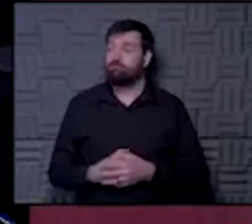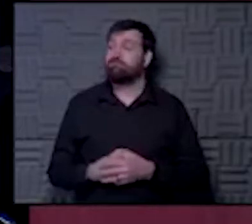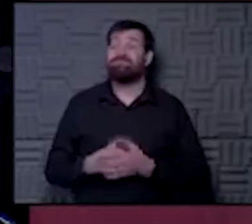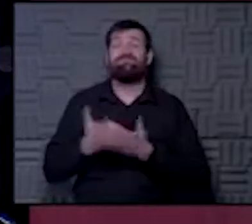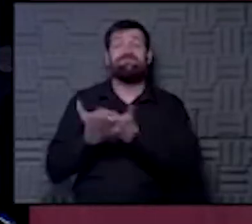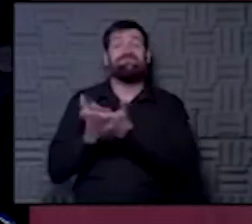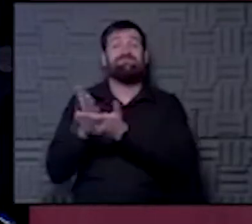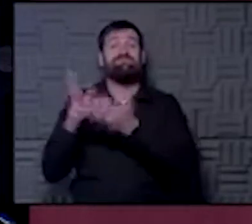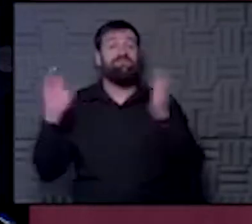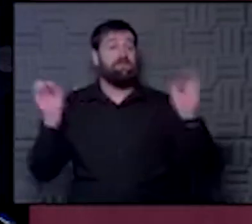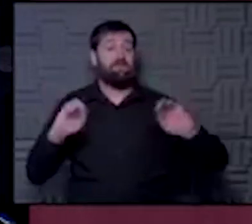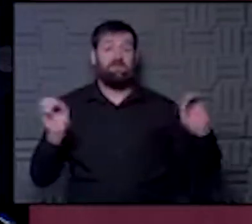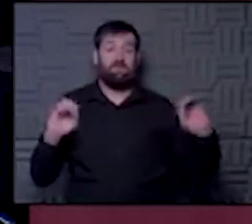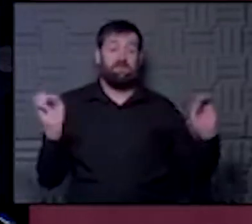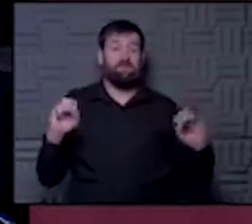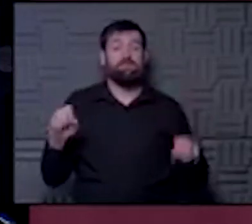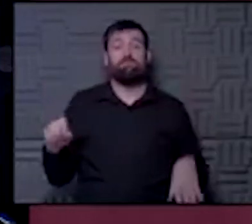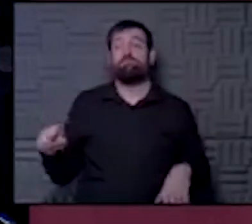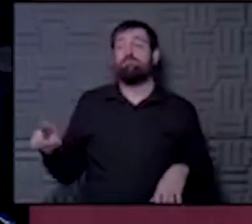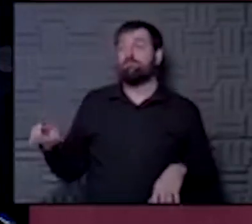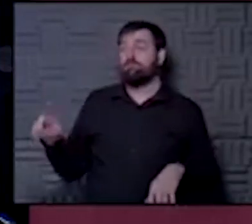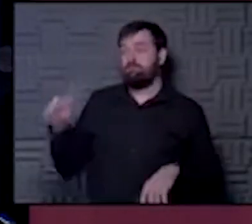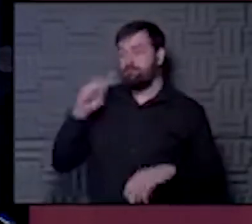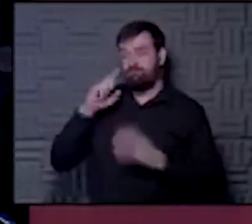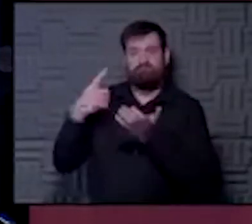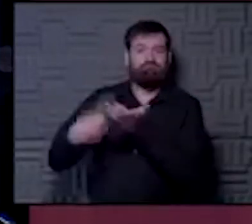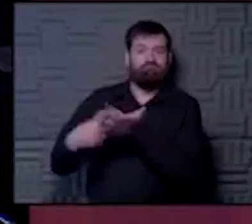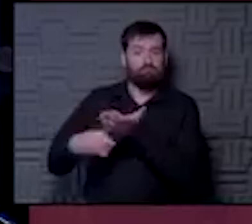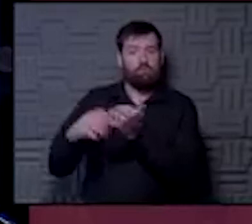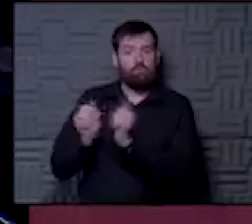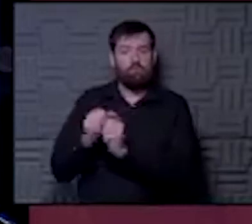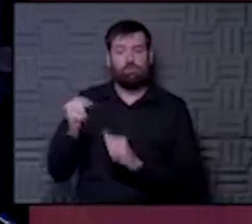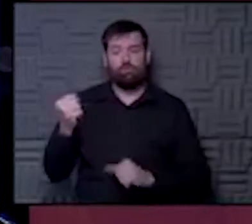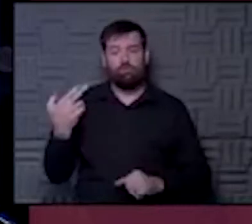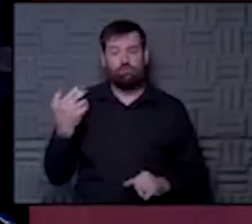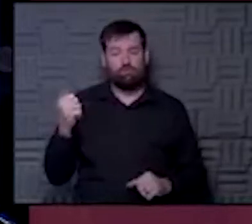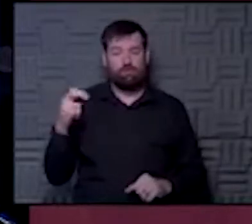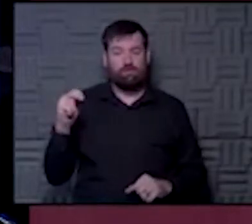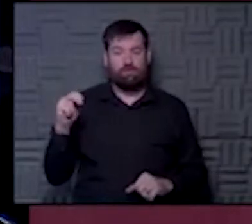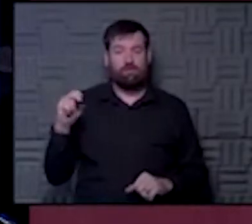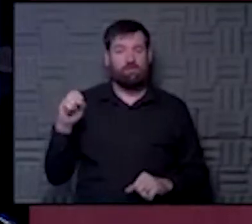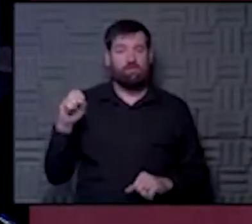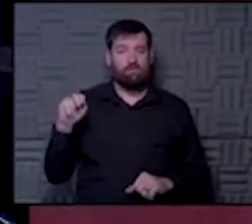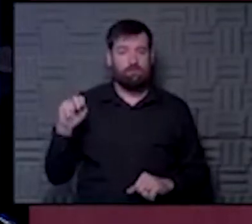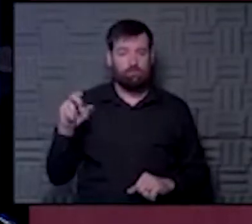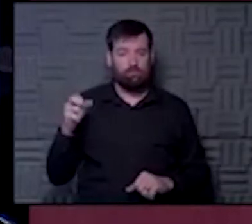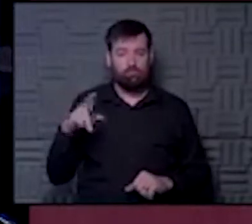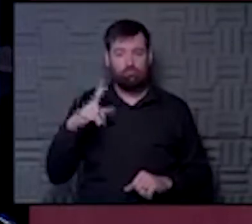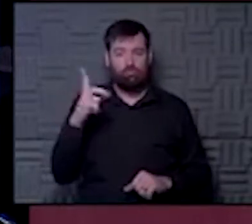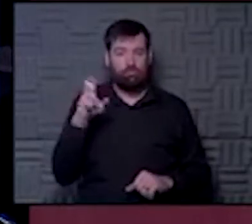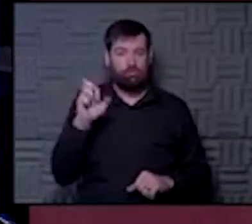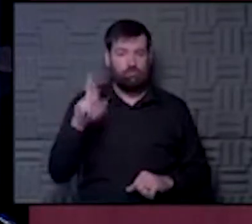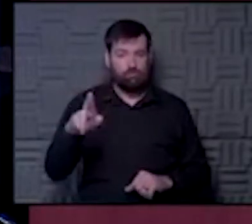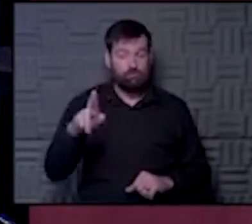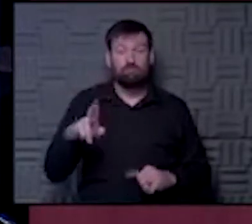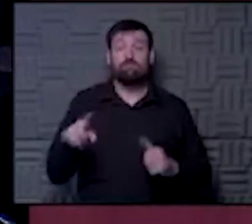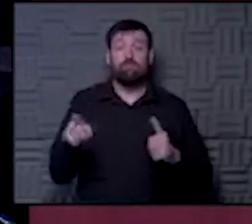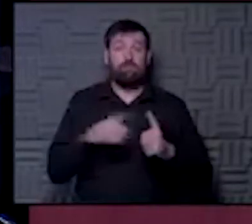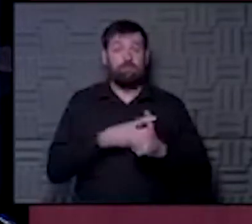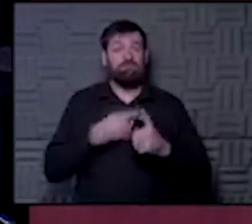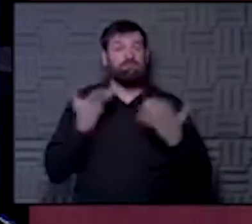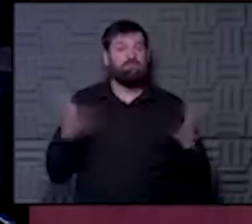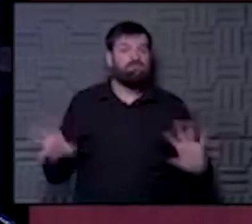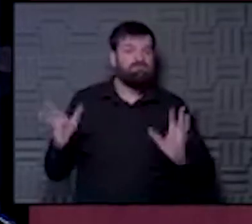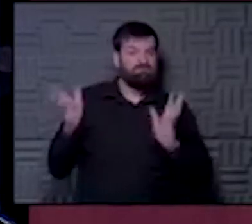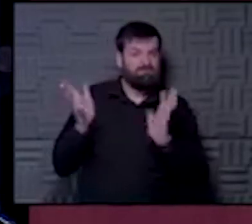All right, not hearing any. I think we're going to talk to Shannon Schrader in just a moment. But before we do that, we've talked before